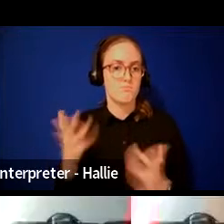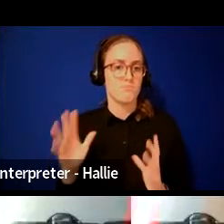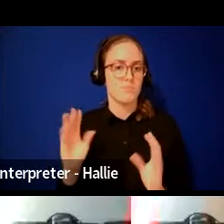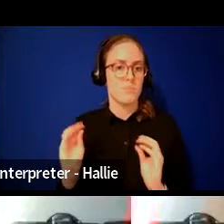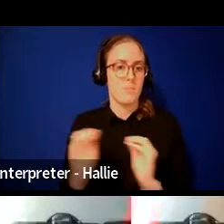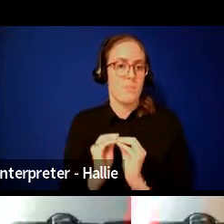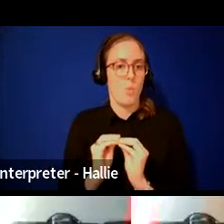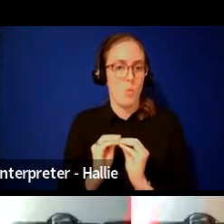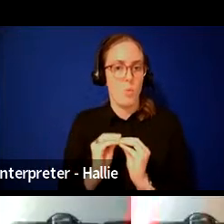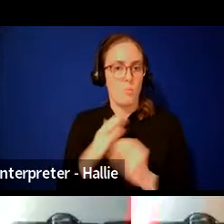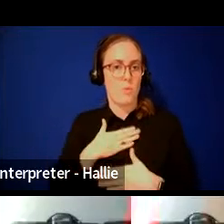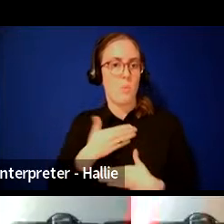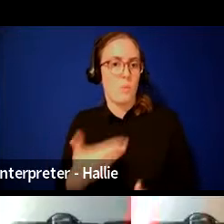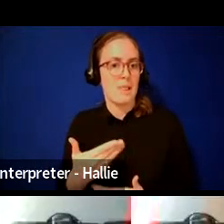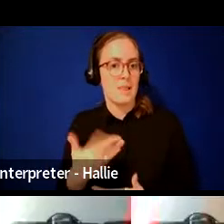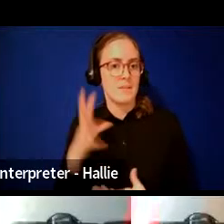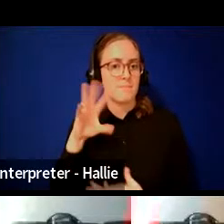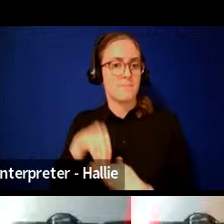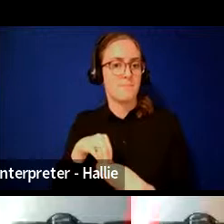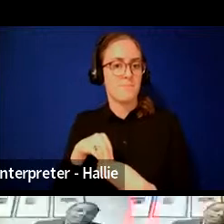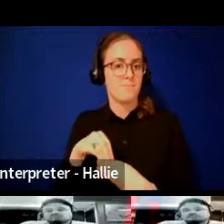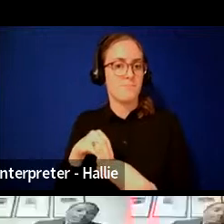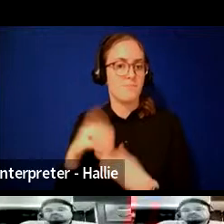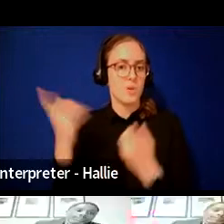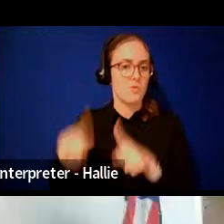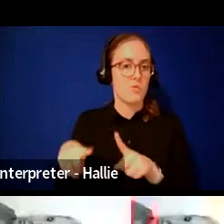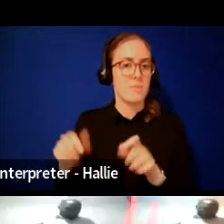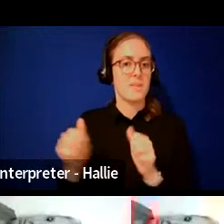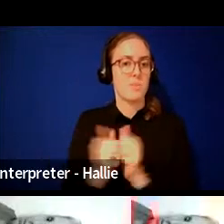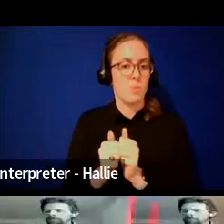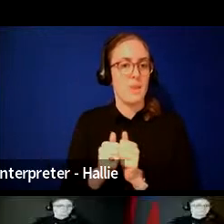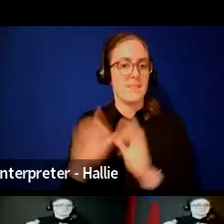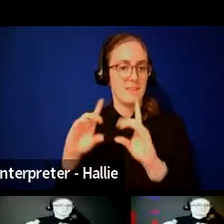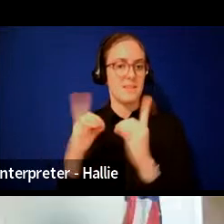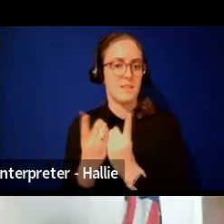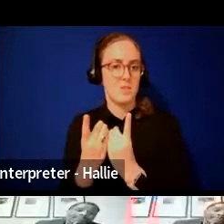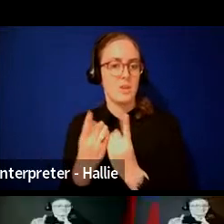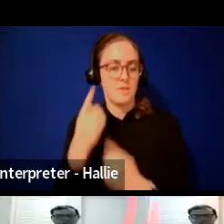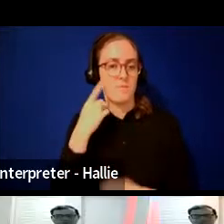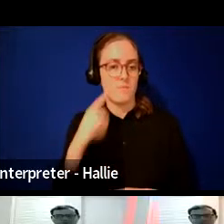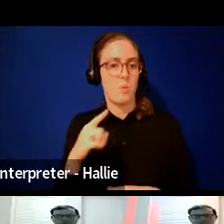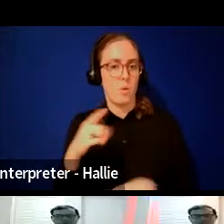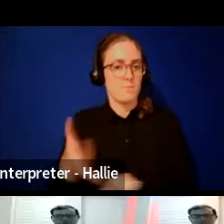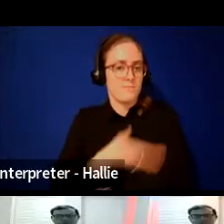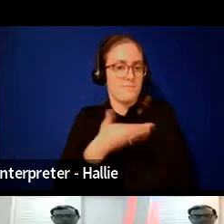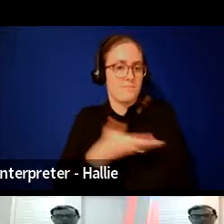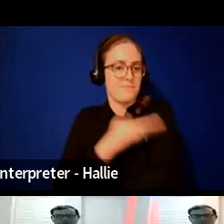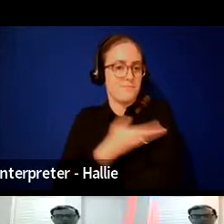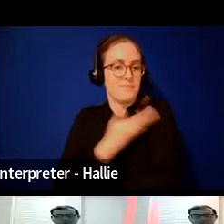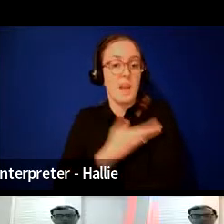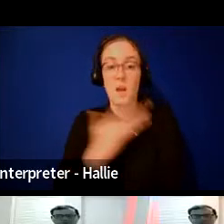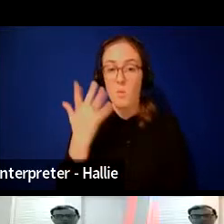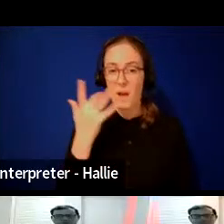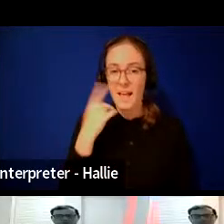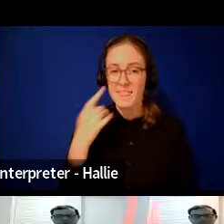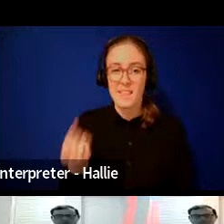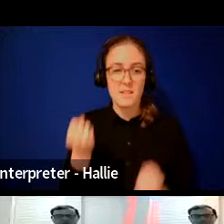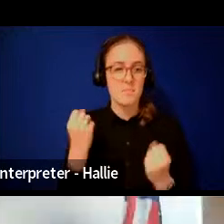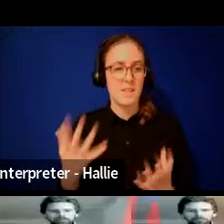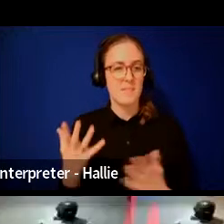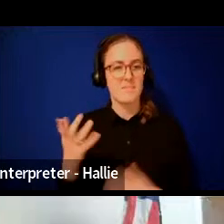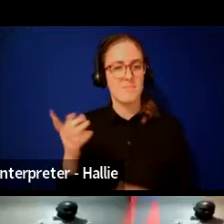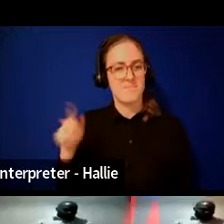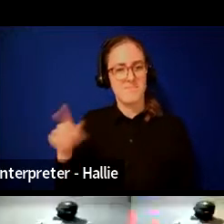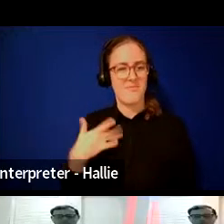to enter into agreements with the district to revitalize many of those properties. And I think a lot of that is just because of the fact that they're feeling more pressure